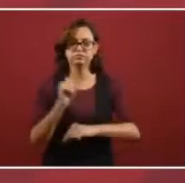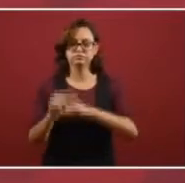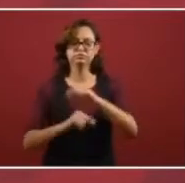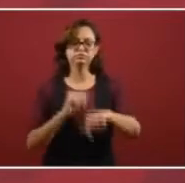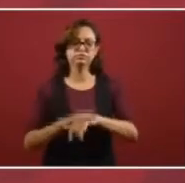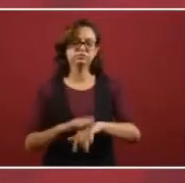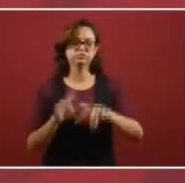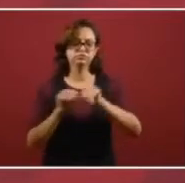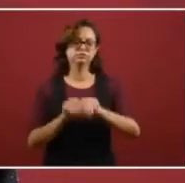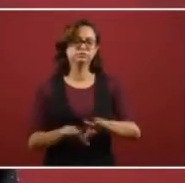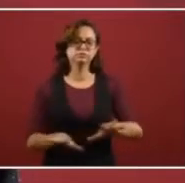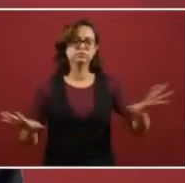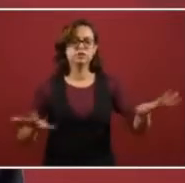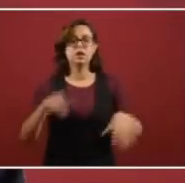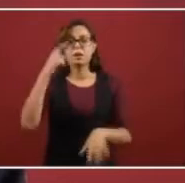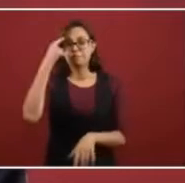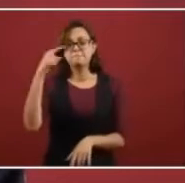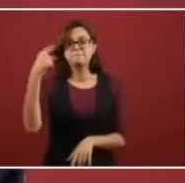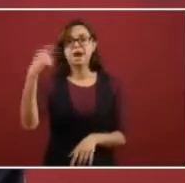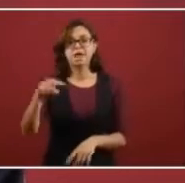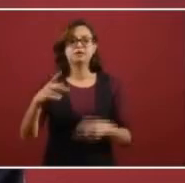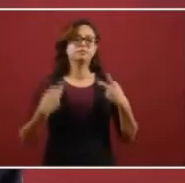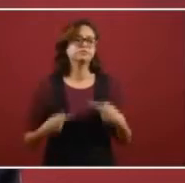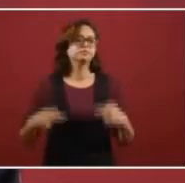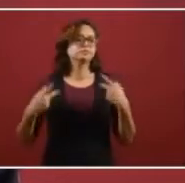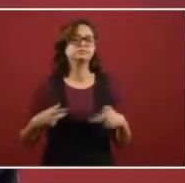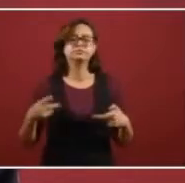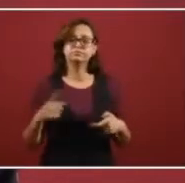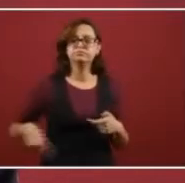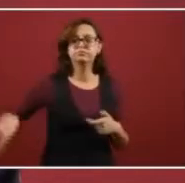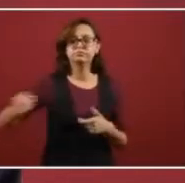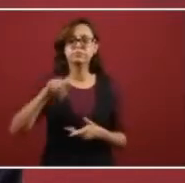But we're going to distribute in order